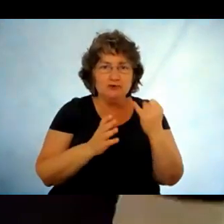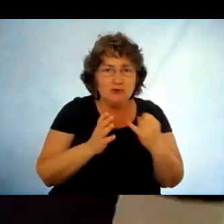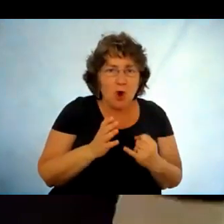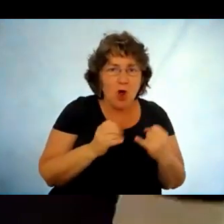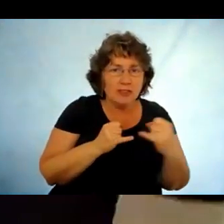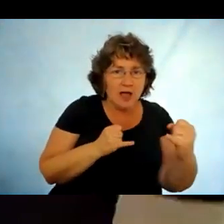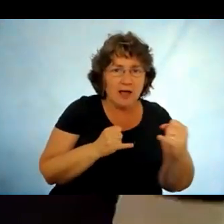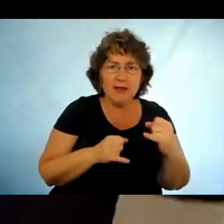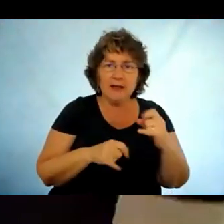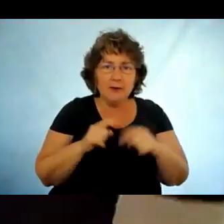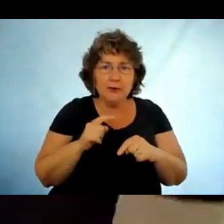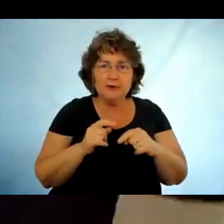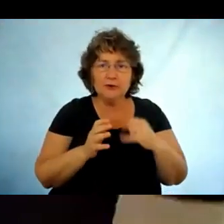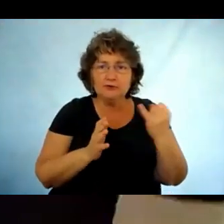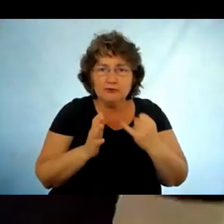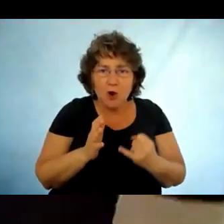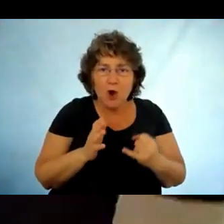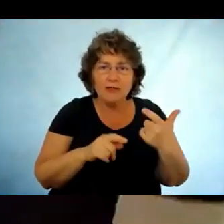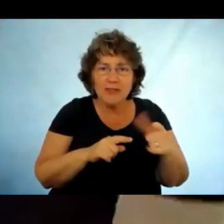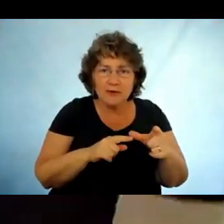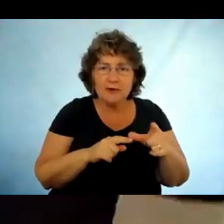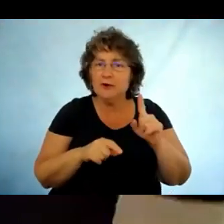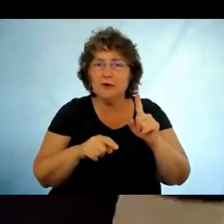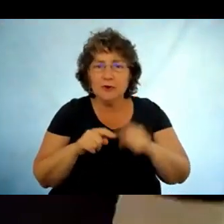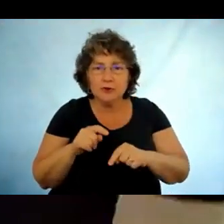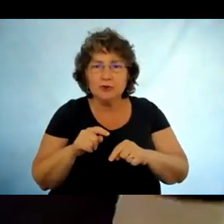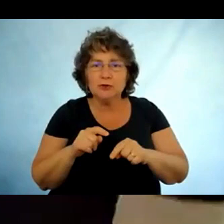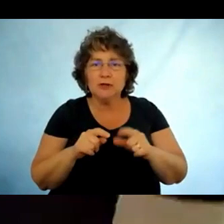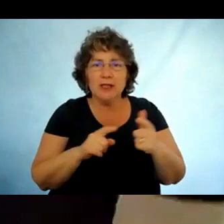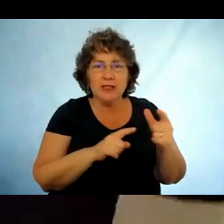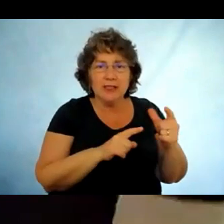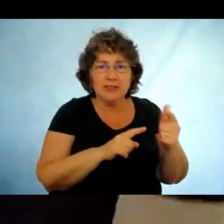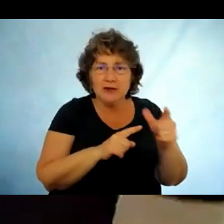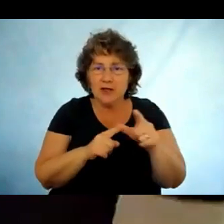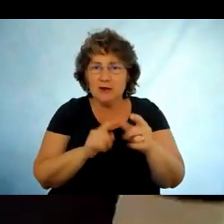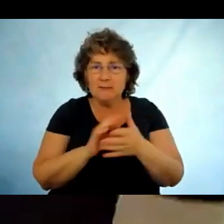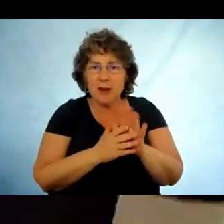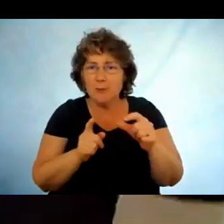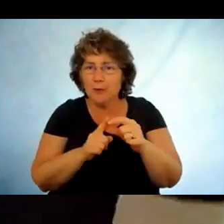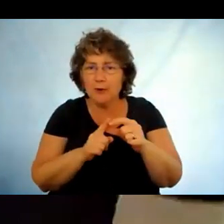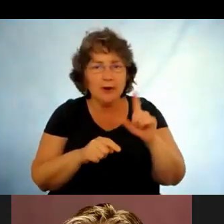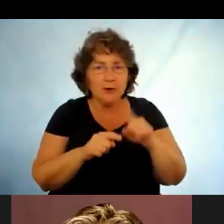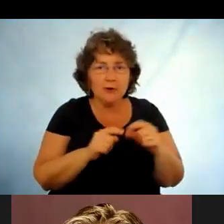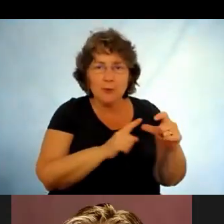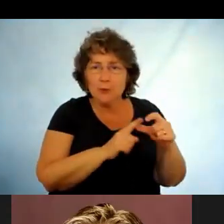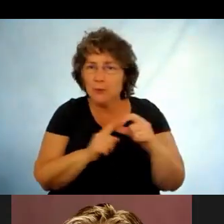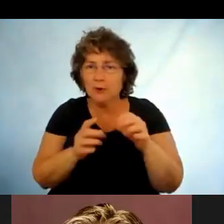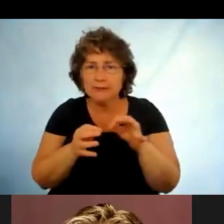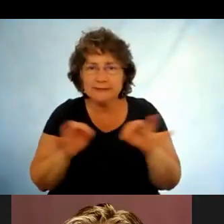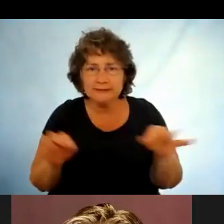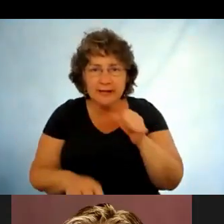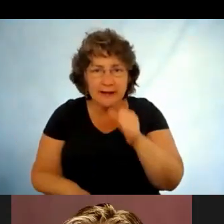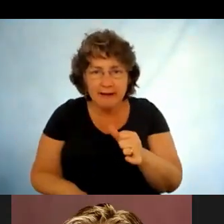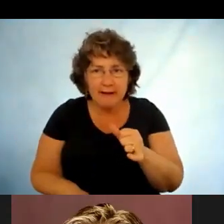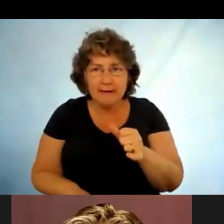words, who couldn't take words and make sense. That day, that teacher decided that she no longer had